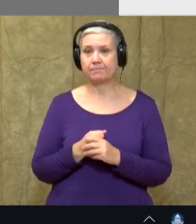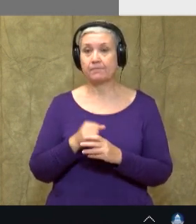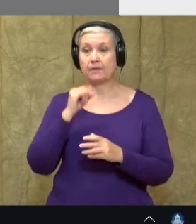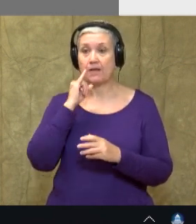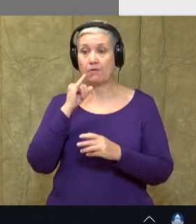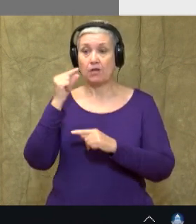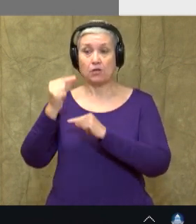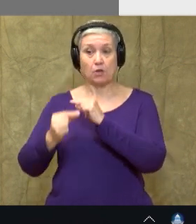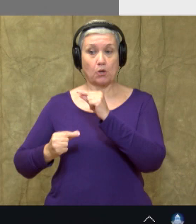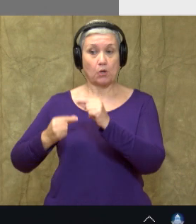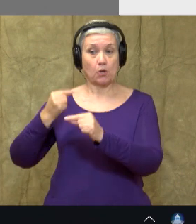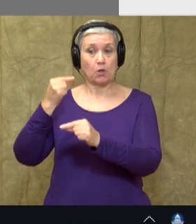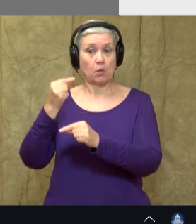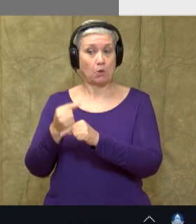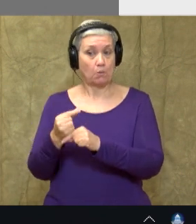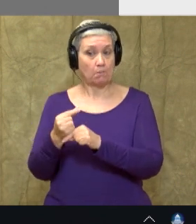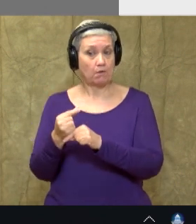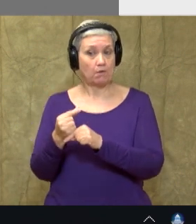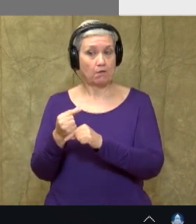is a global